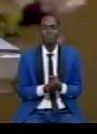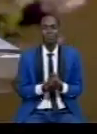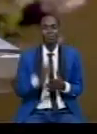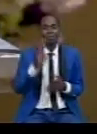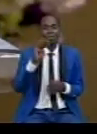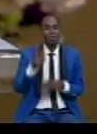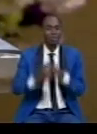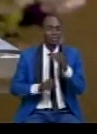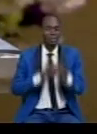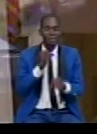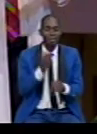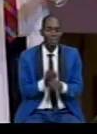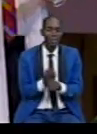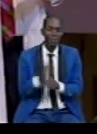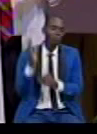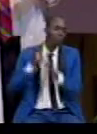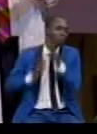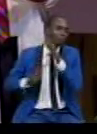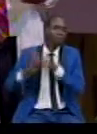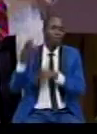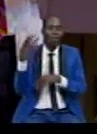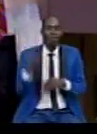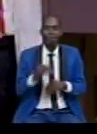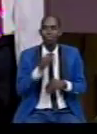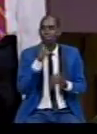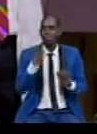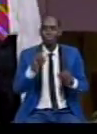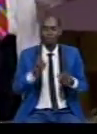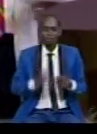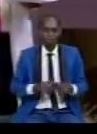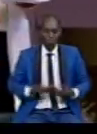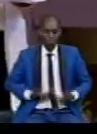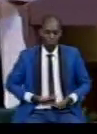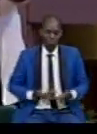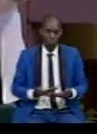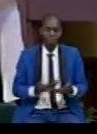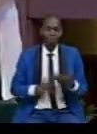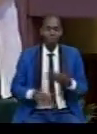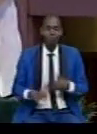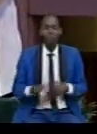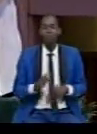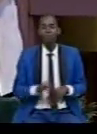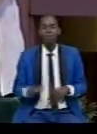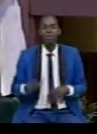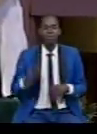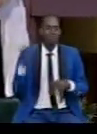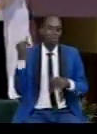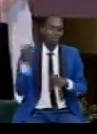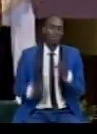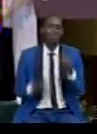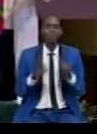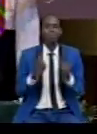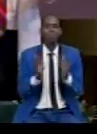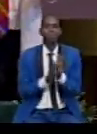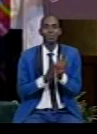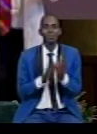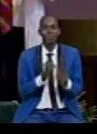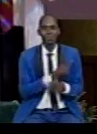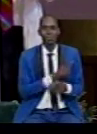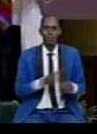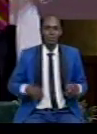14-year history of infertility gone. Praise the Lord. Hallelujah. I'm praying